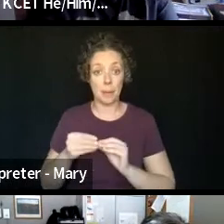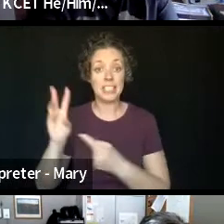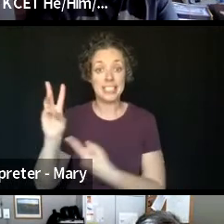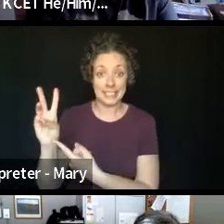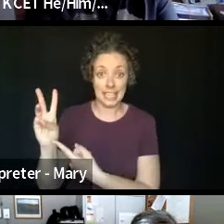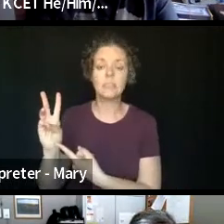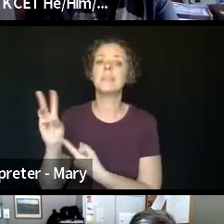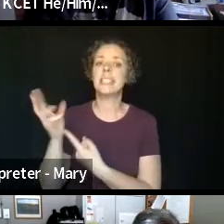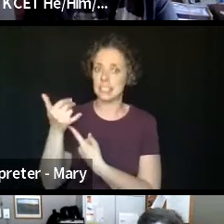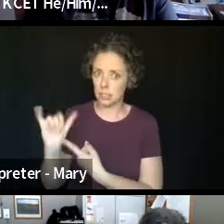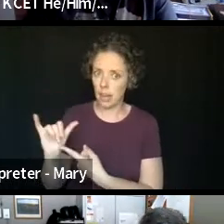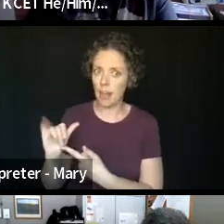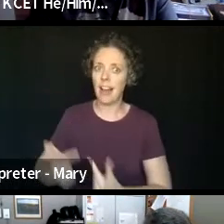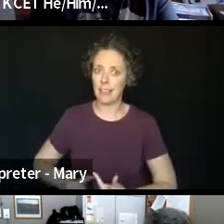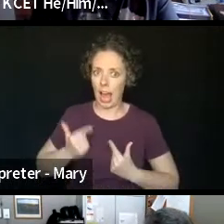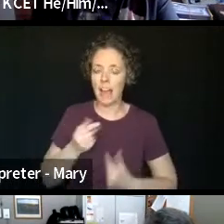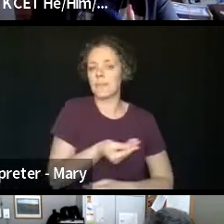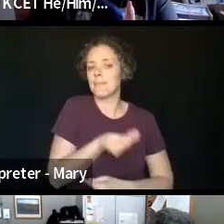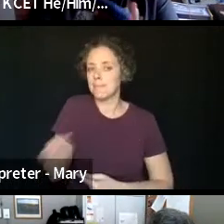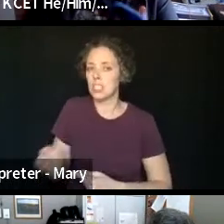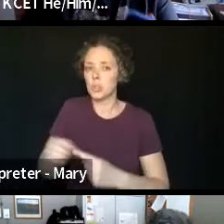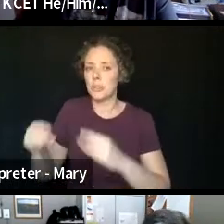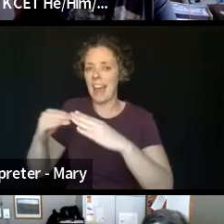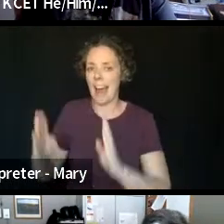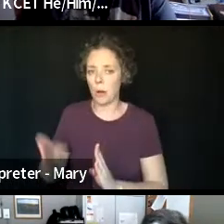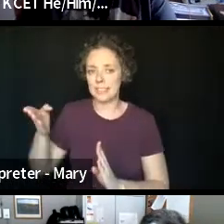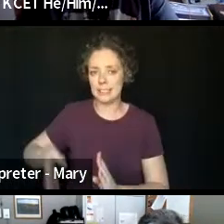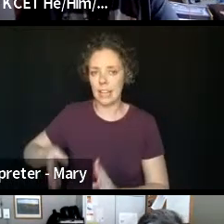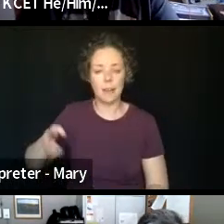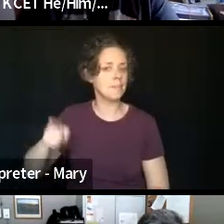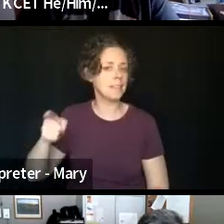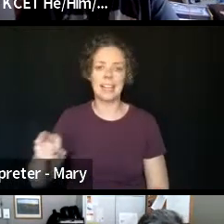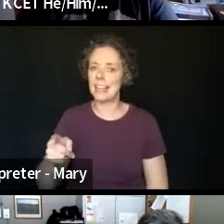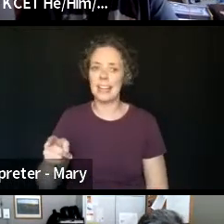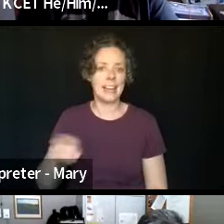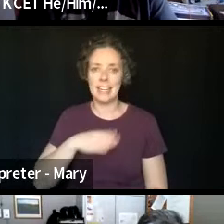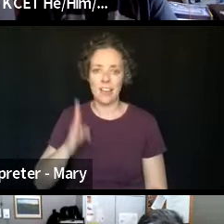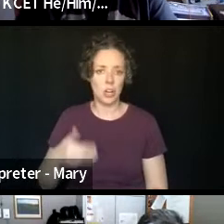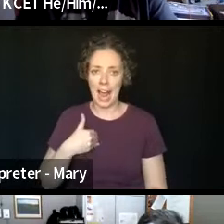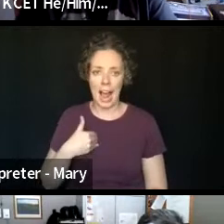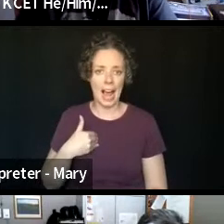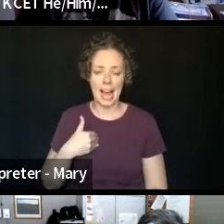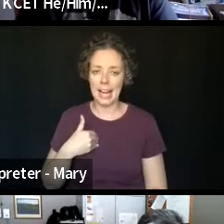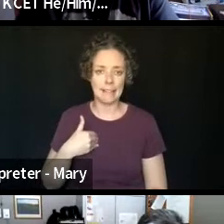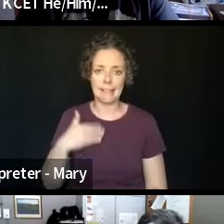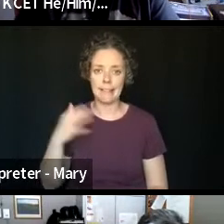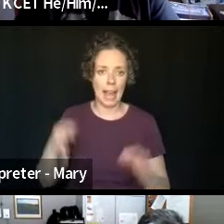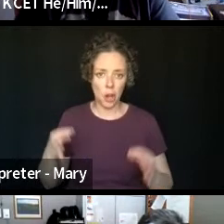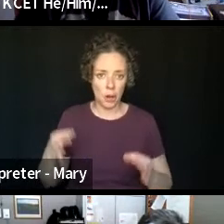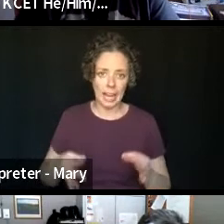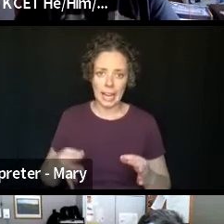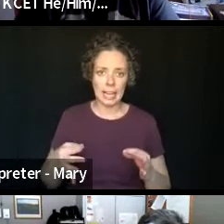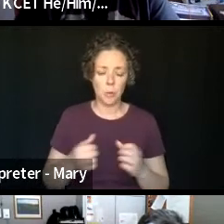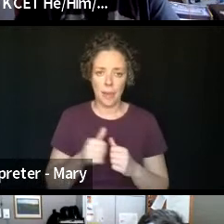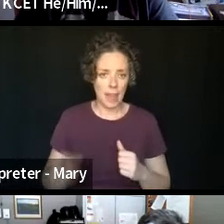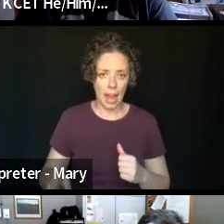is on the House side. They never did a hearing on it. And so while they're not doing anything this year, it will still be alive